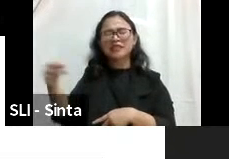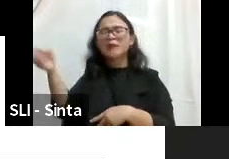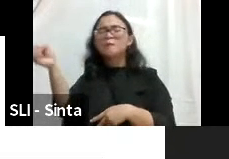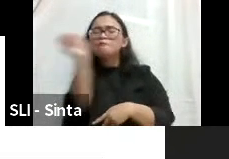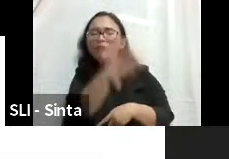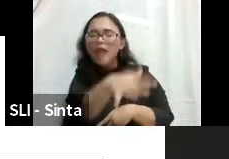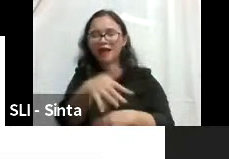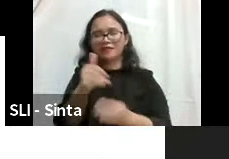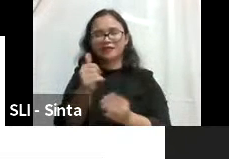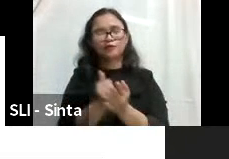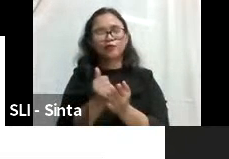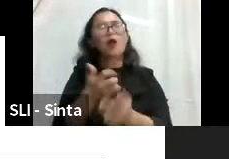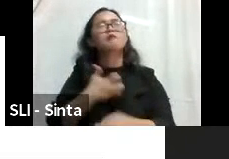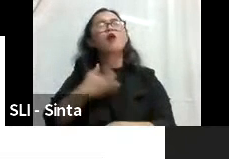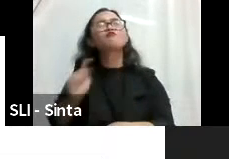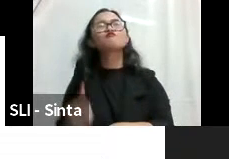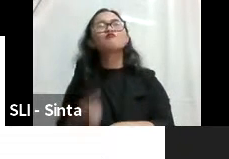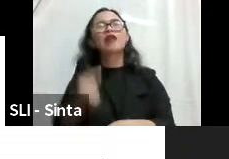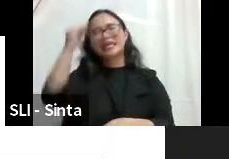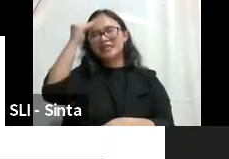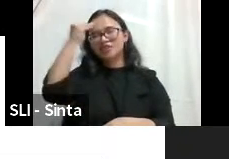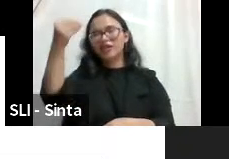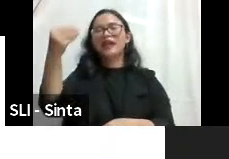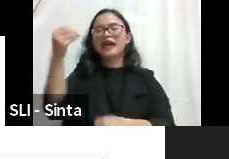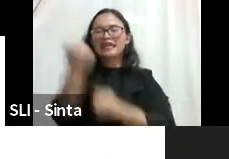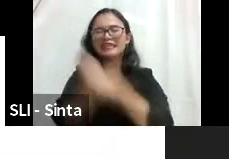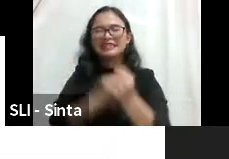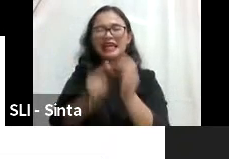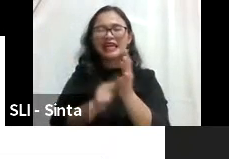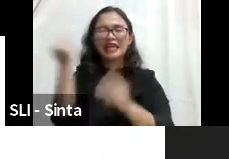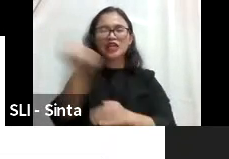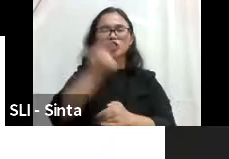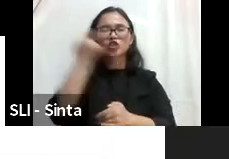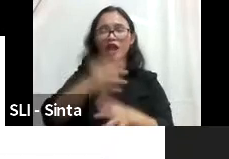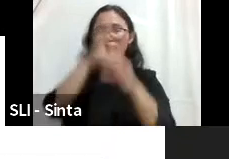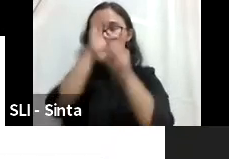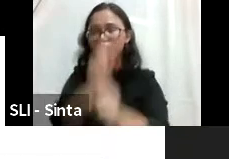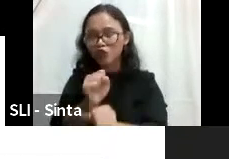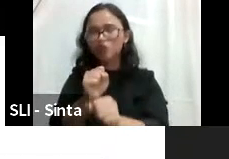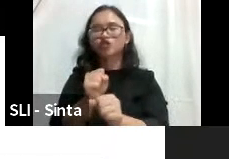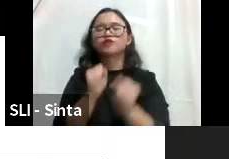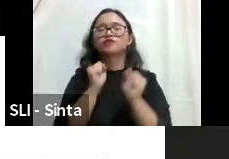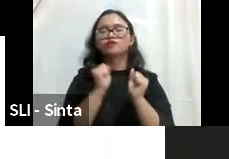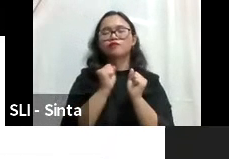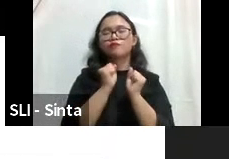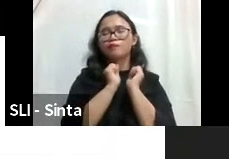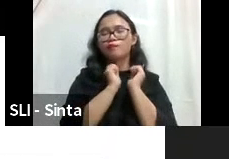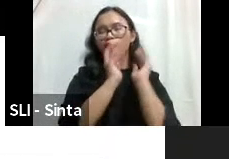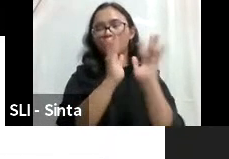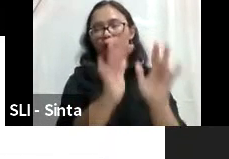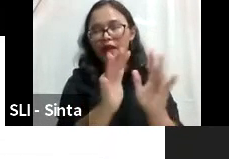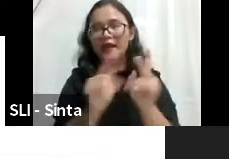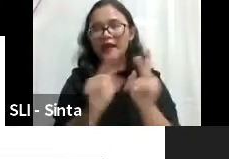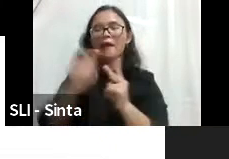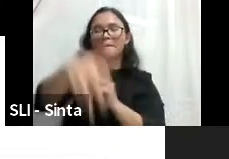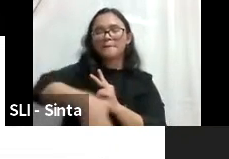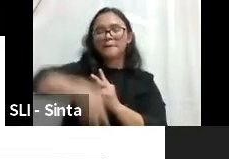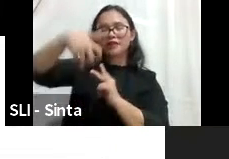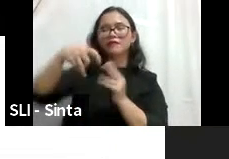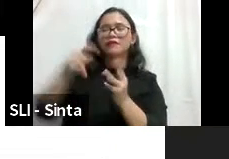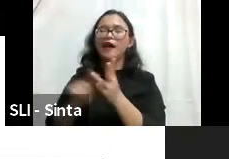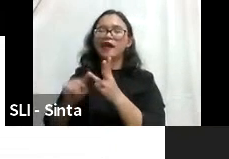national action plan with a focus on plantations mining and Tourism We also have an